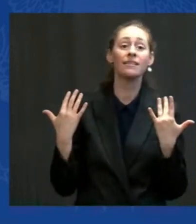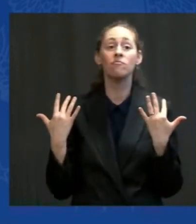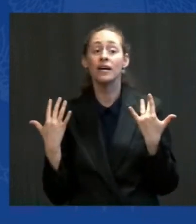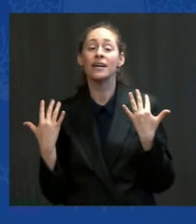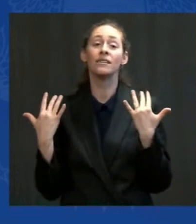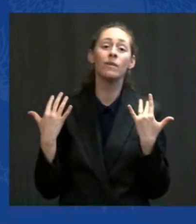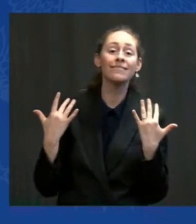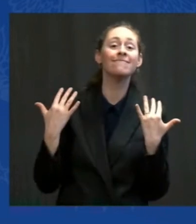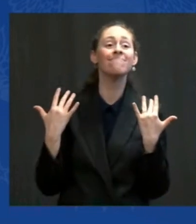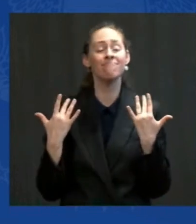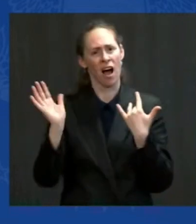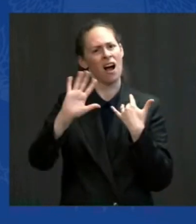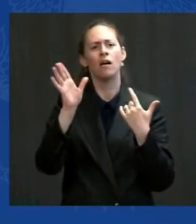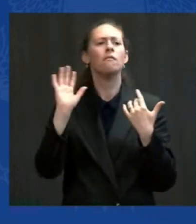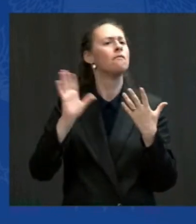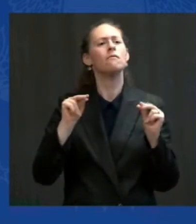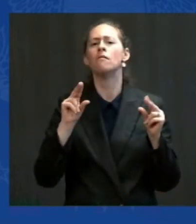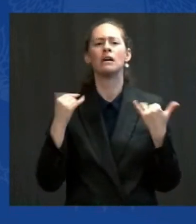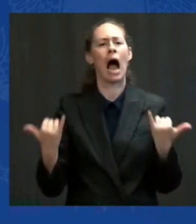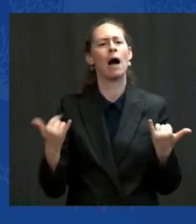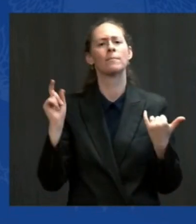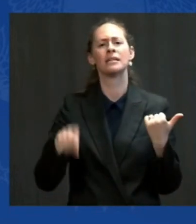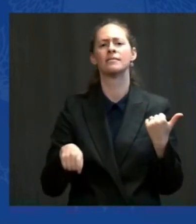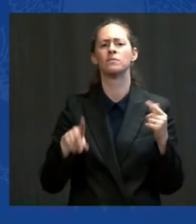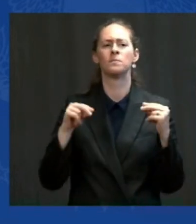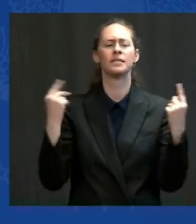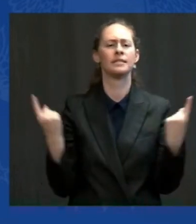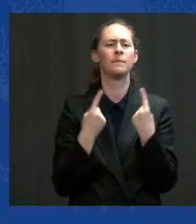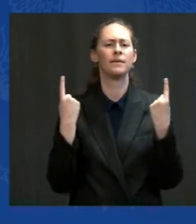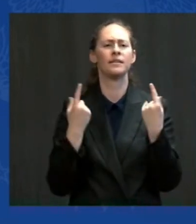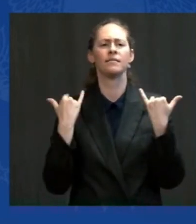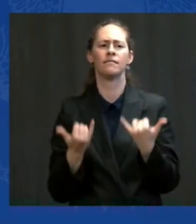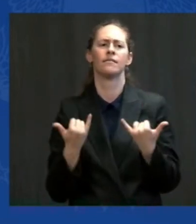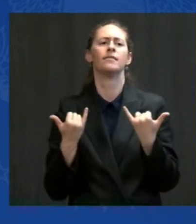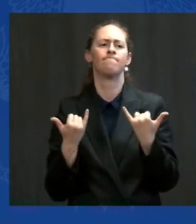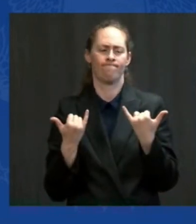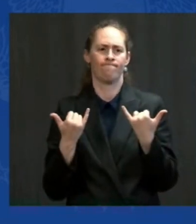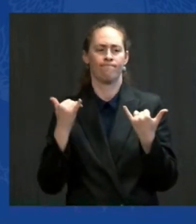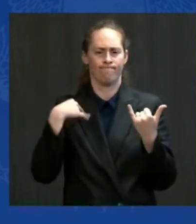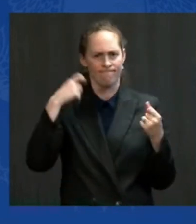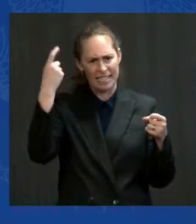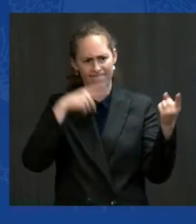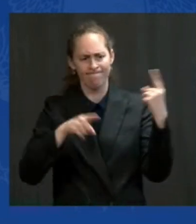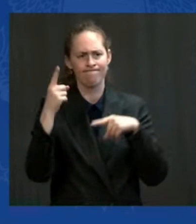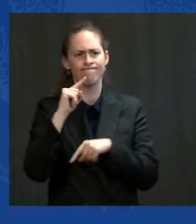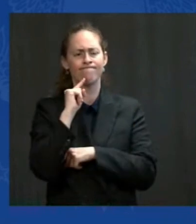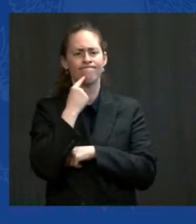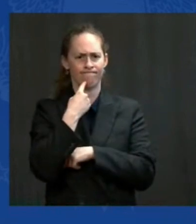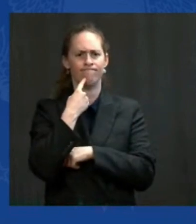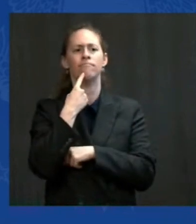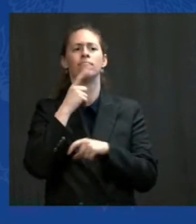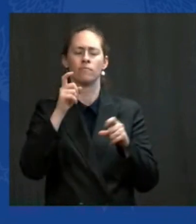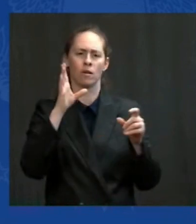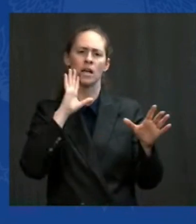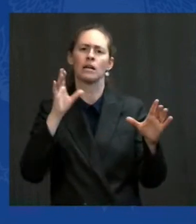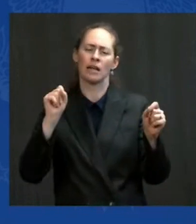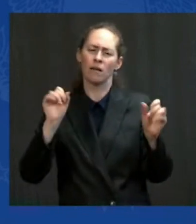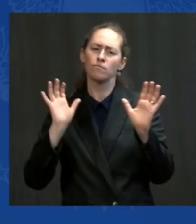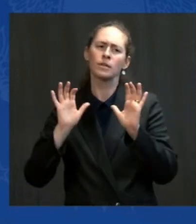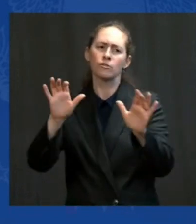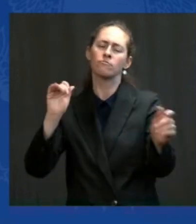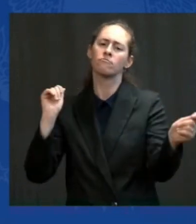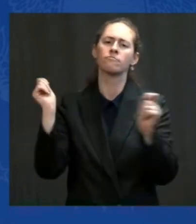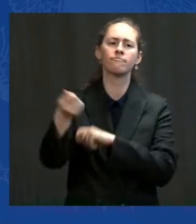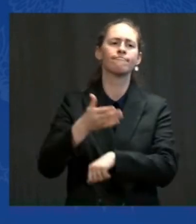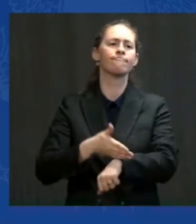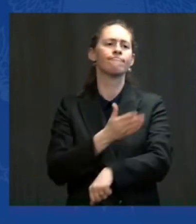own eyes, and it's time to act. The bipartisan agreement we reached makes some major strides. It's going to allow the transition of thousands of old, for